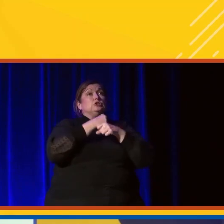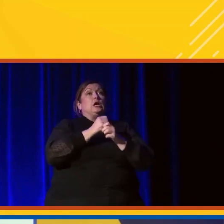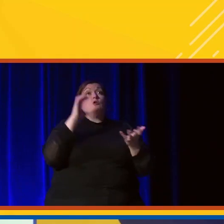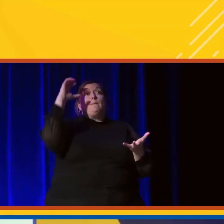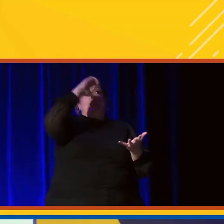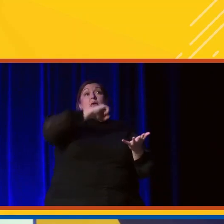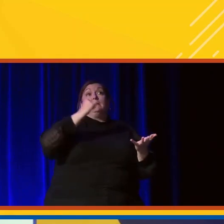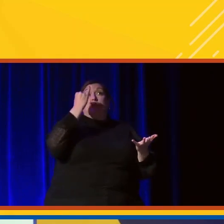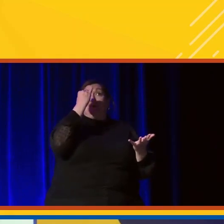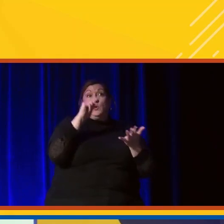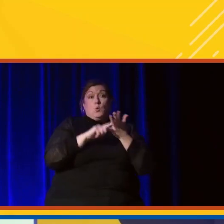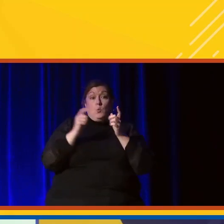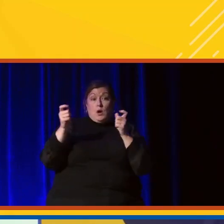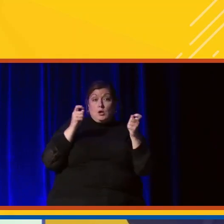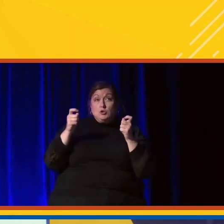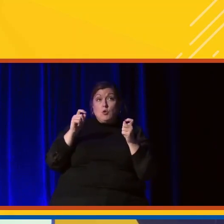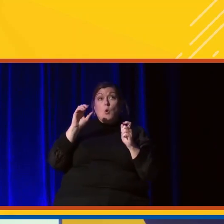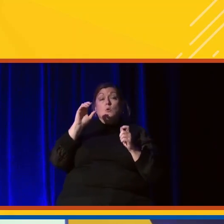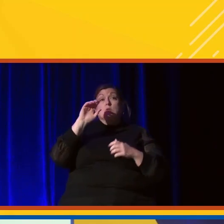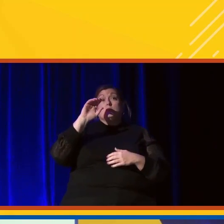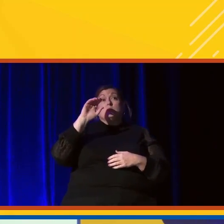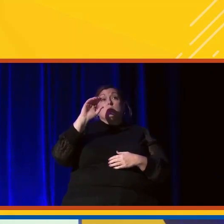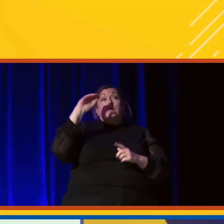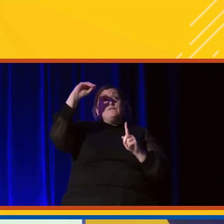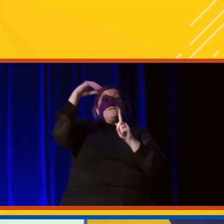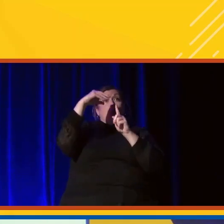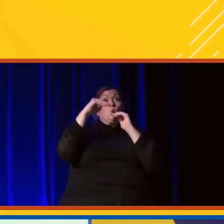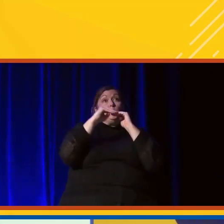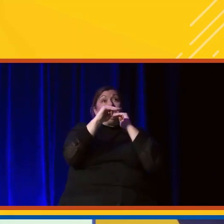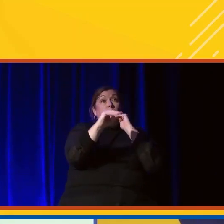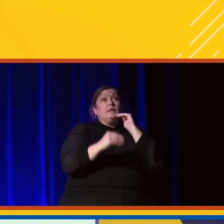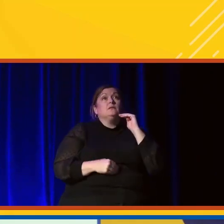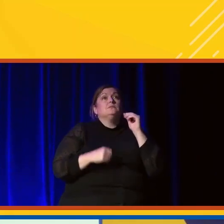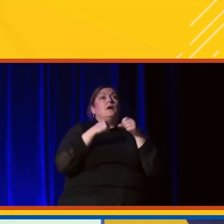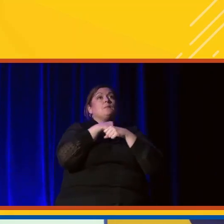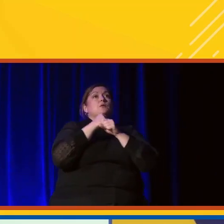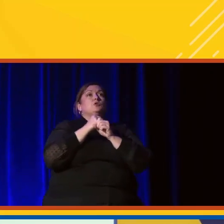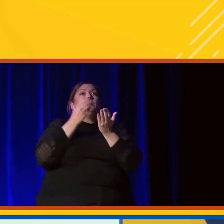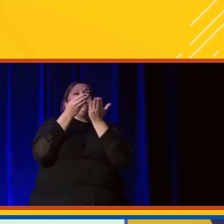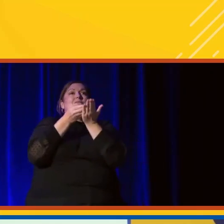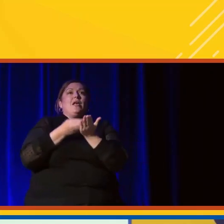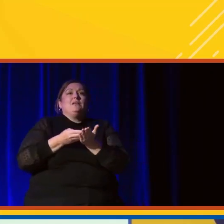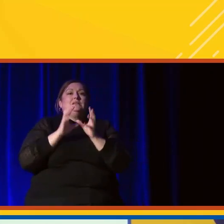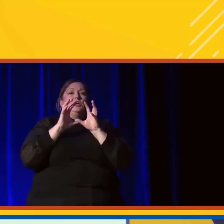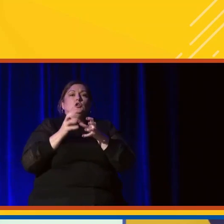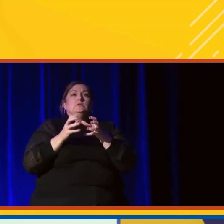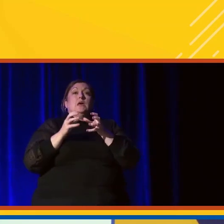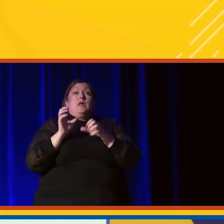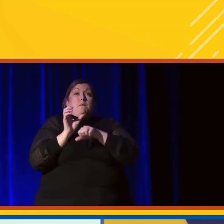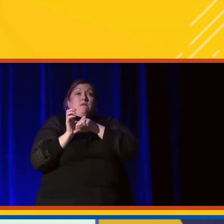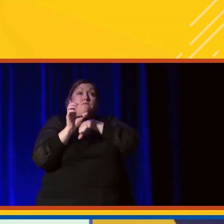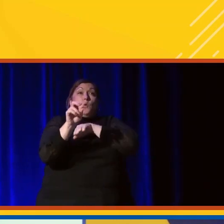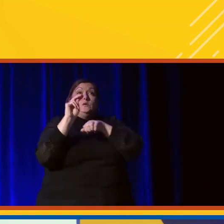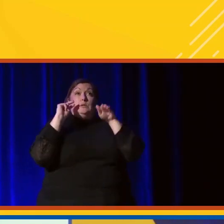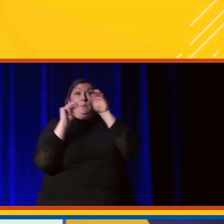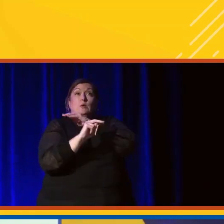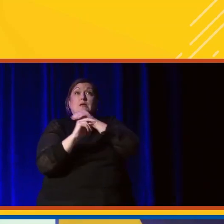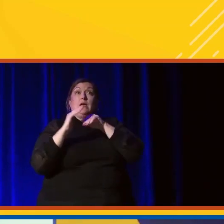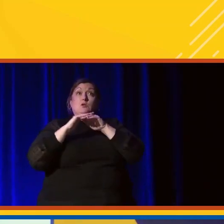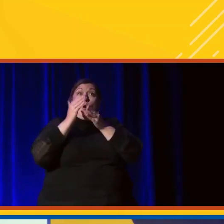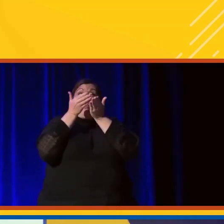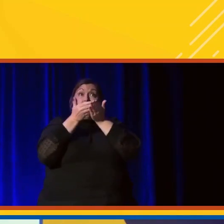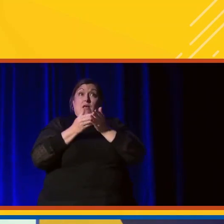or an idea as to what controls photostability. I'm going to create a validation set, and I'm going to force it to predict on the validation set